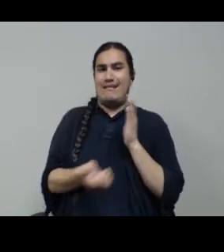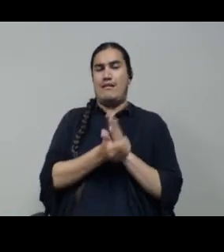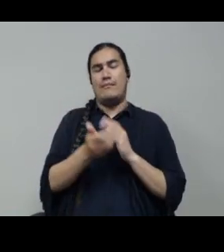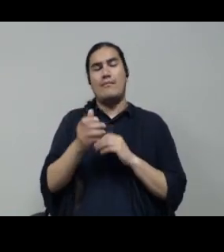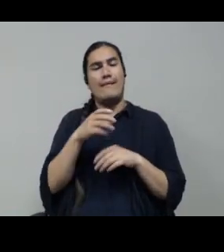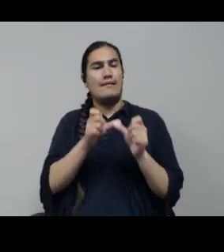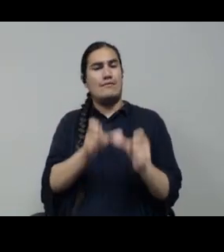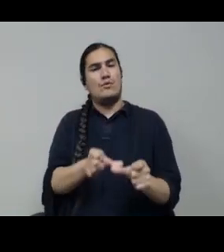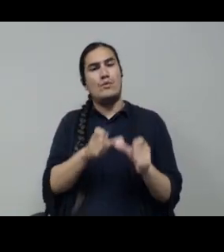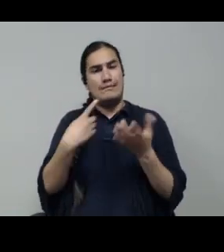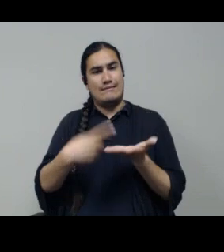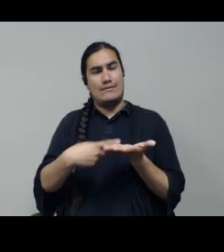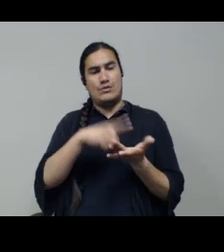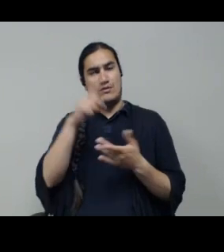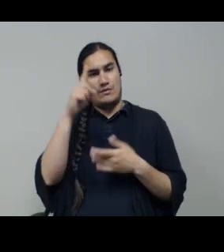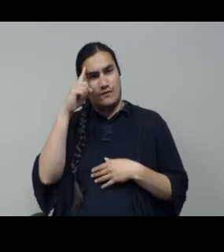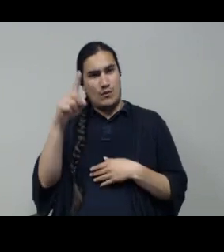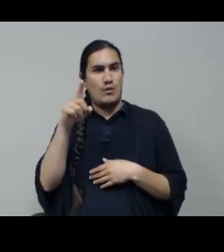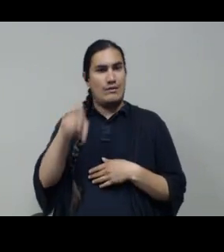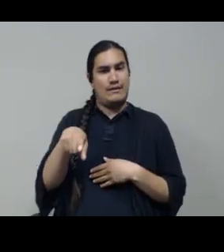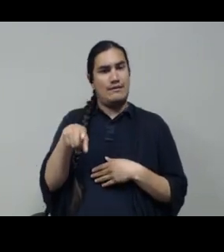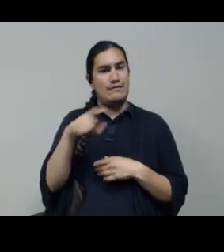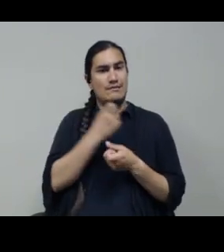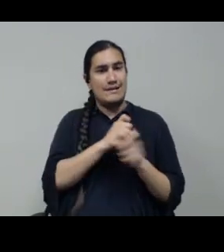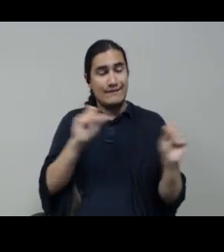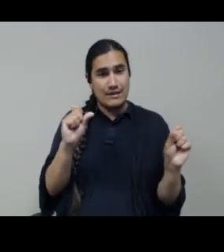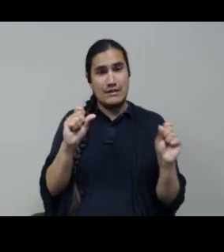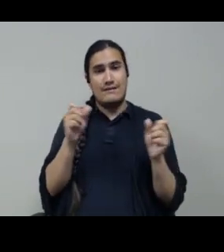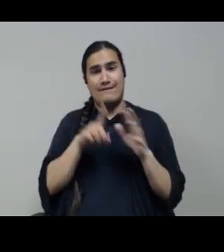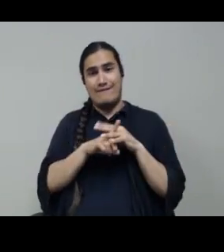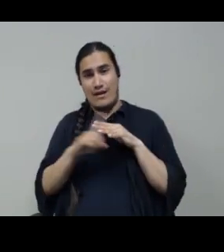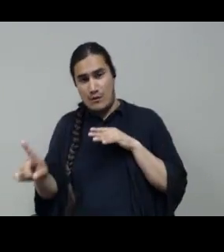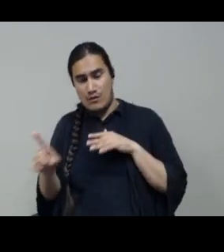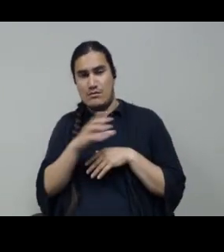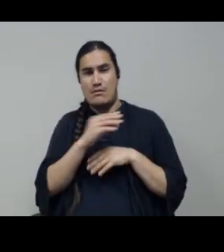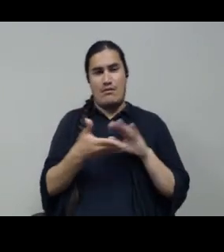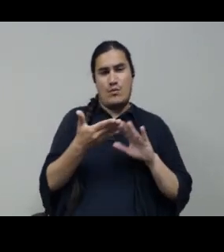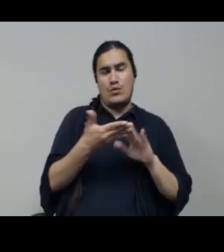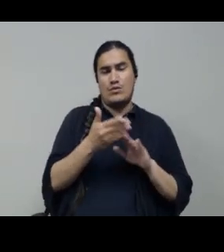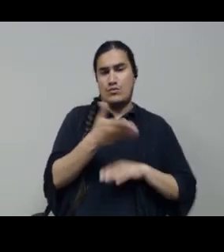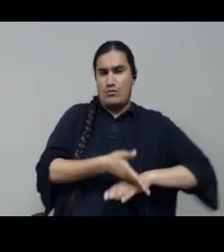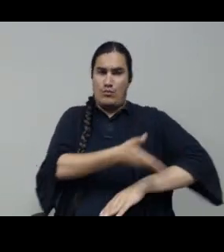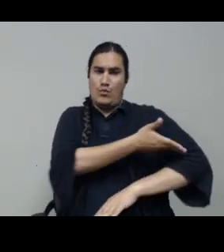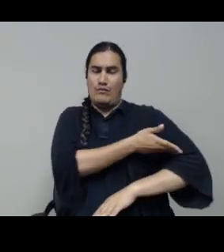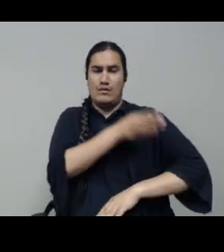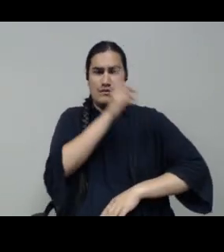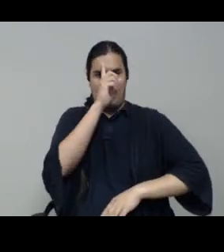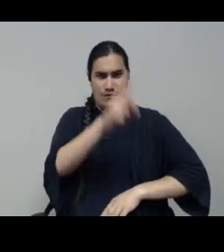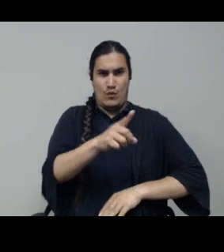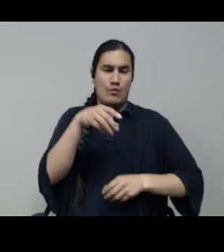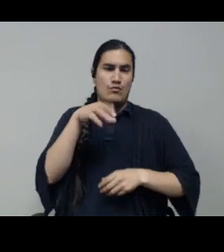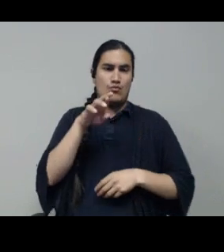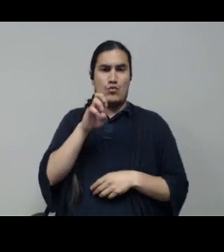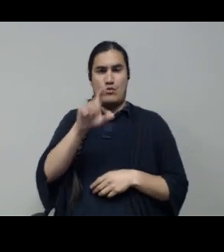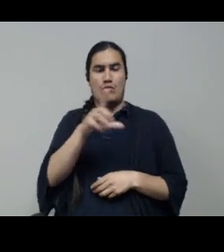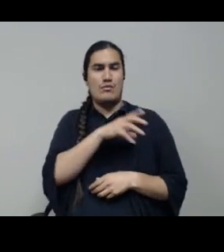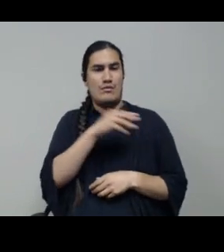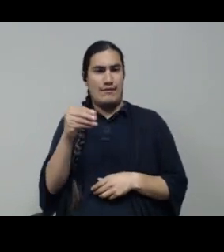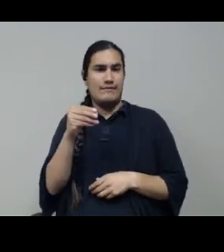discussions regarding the need for critical safety, evacuation, and operational improvements on rural interregional